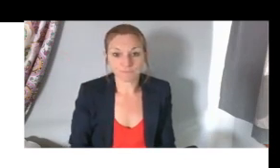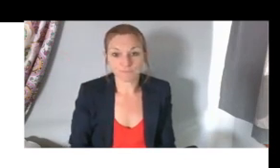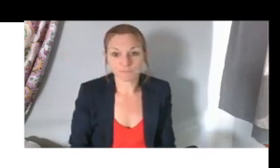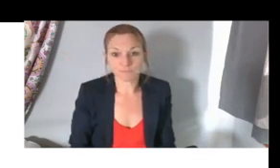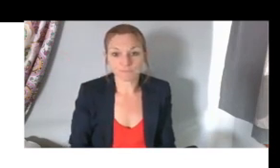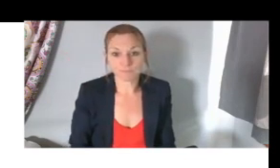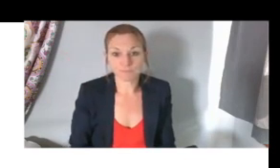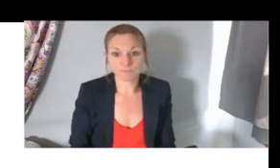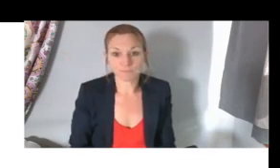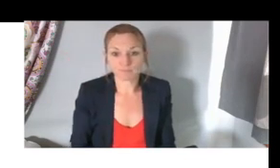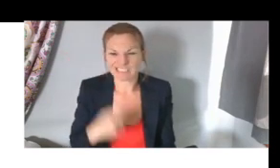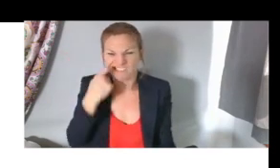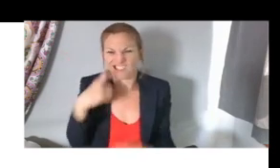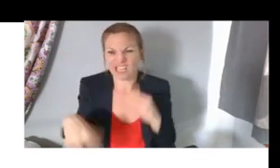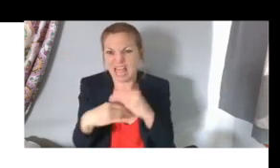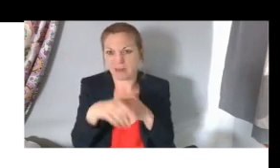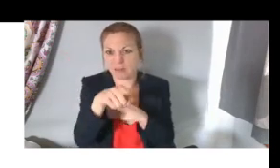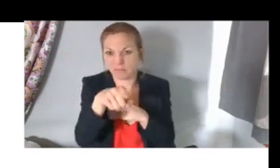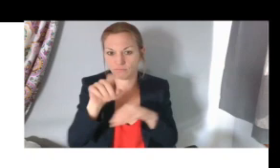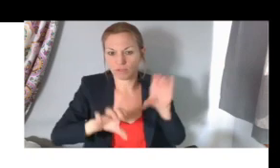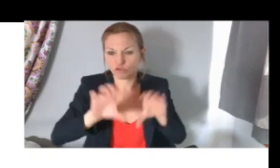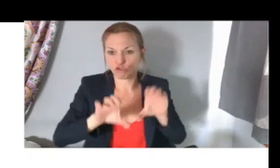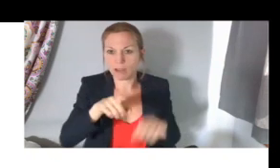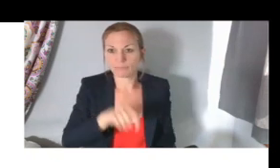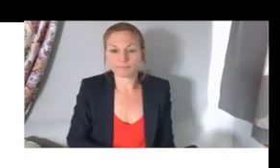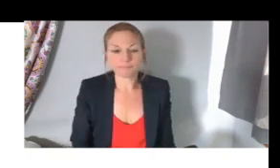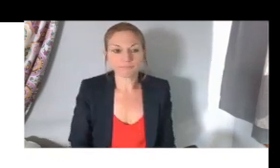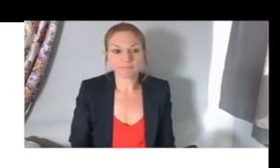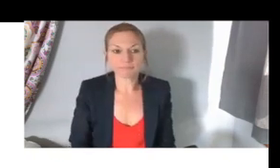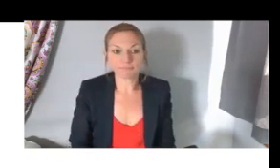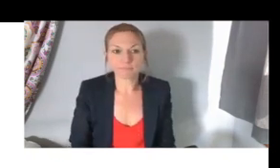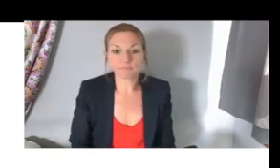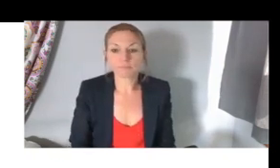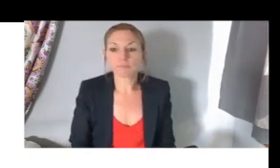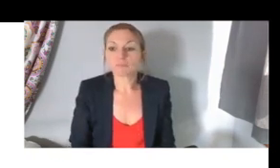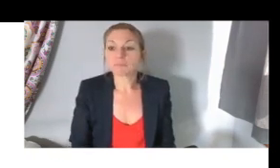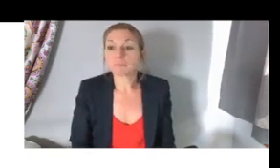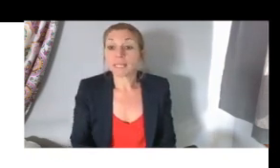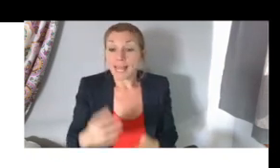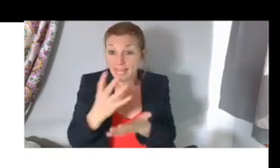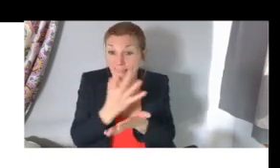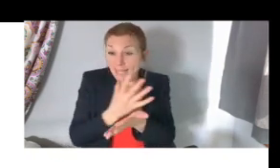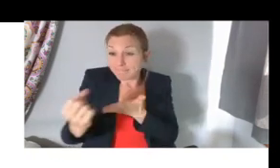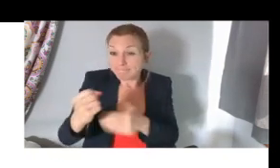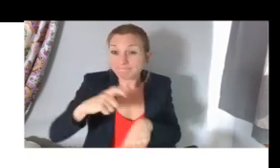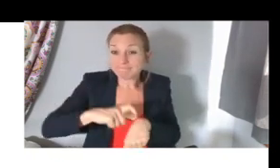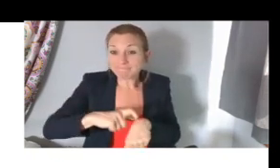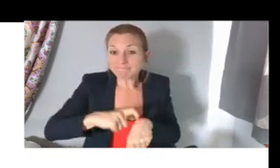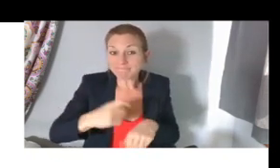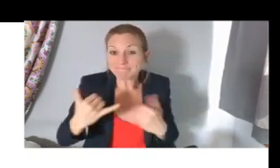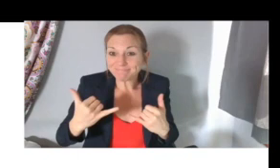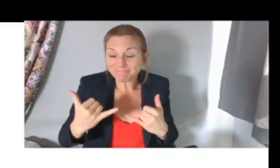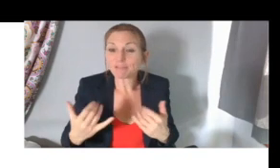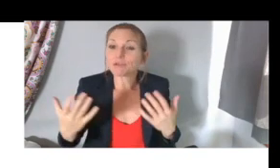via that link there. But we are coming to the end of our time, so I want to say a